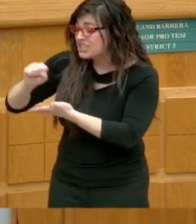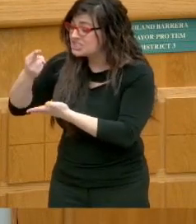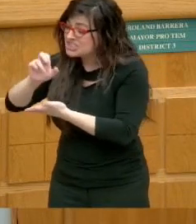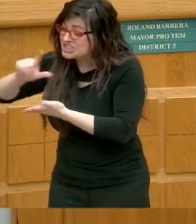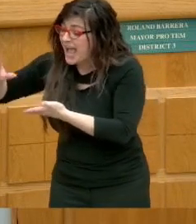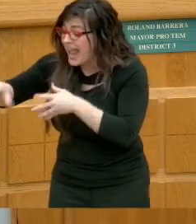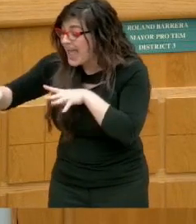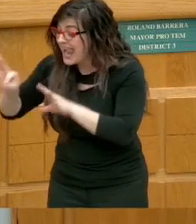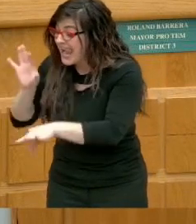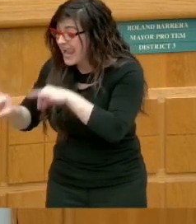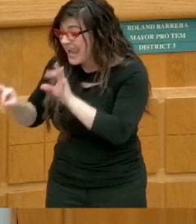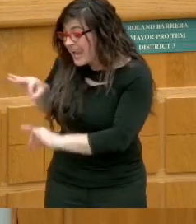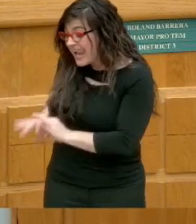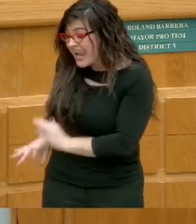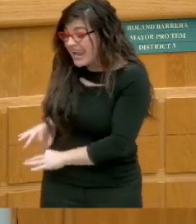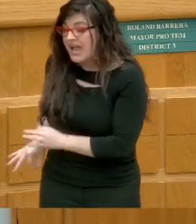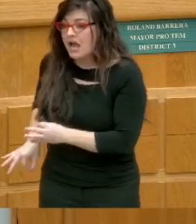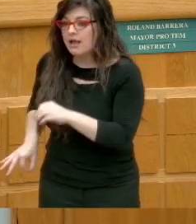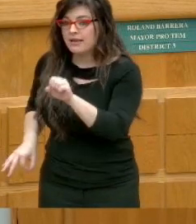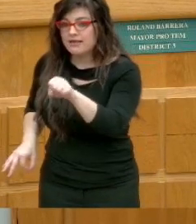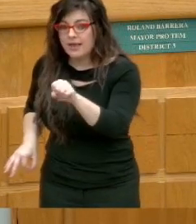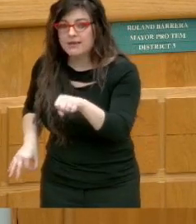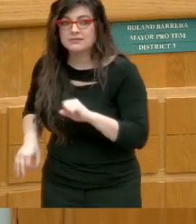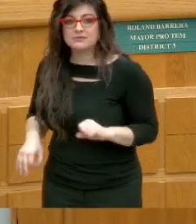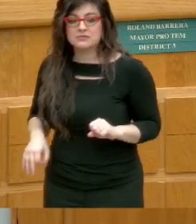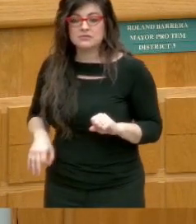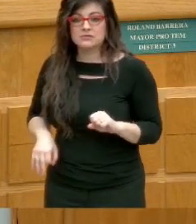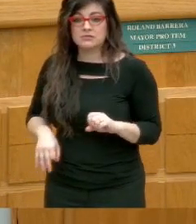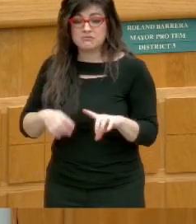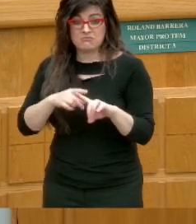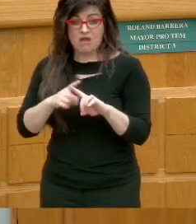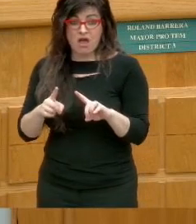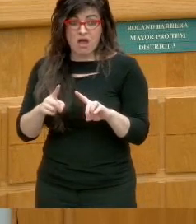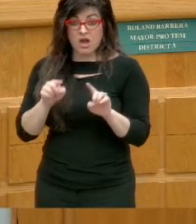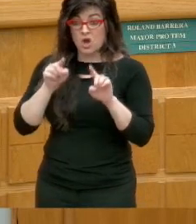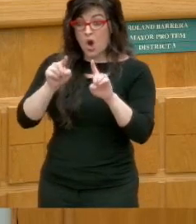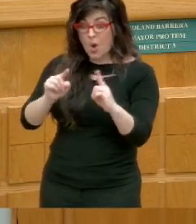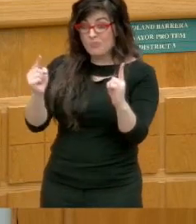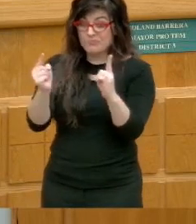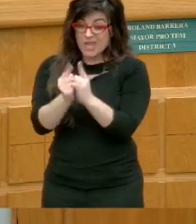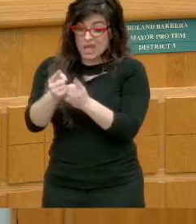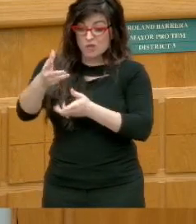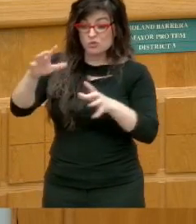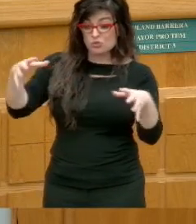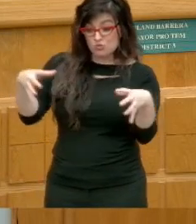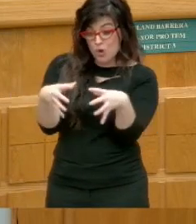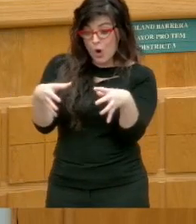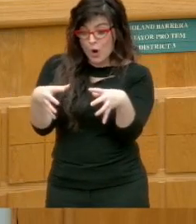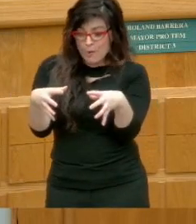only encourage you to please don't go out there to, party or picnic or do